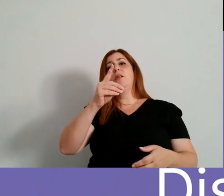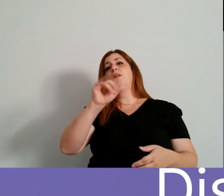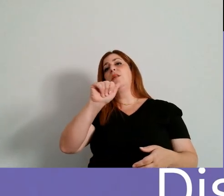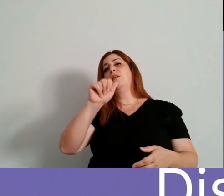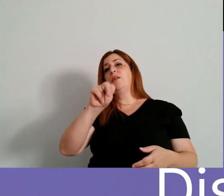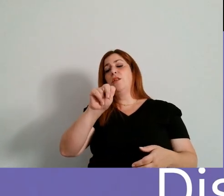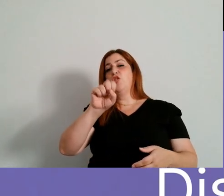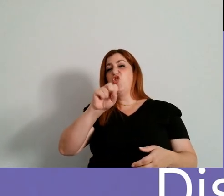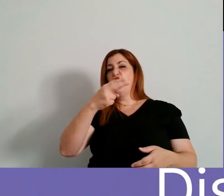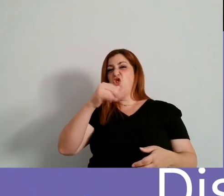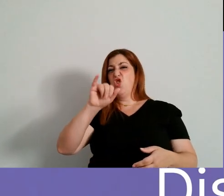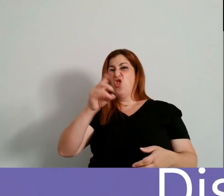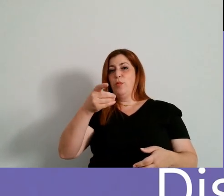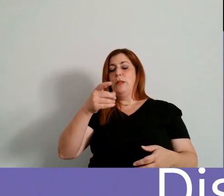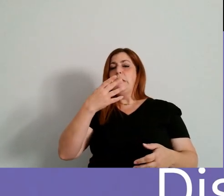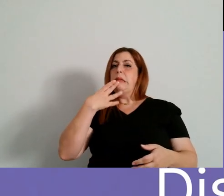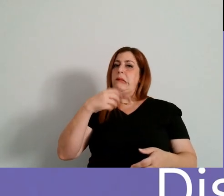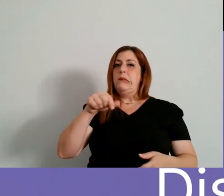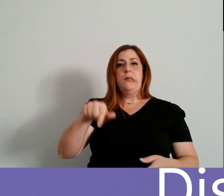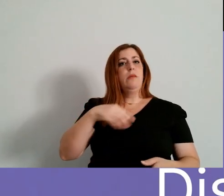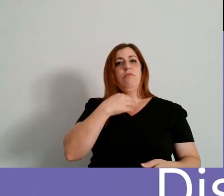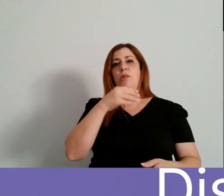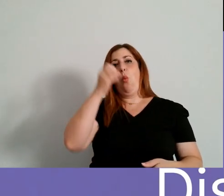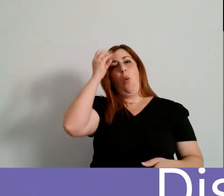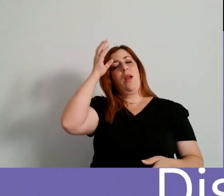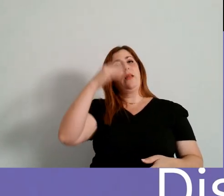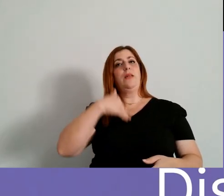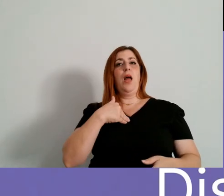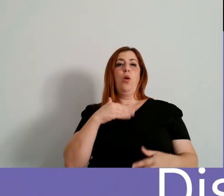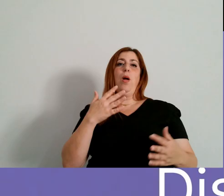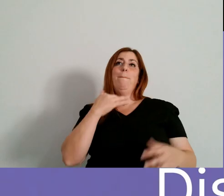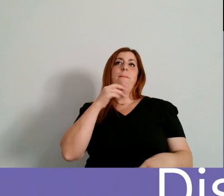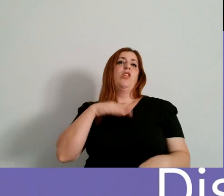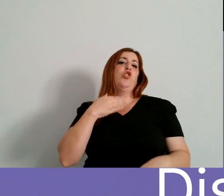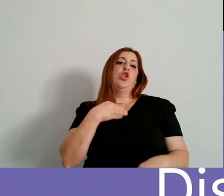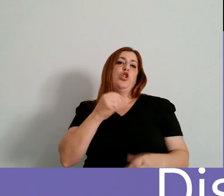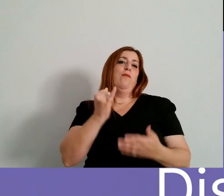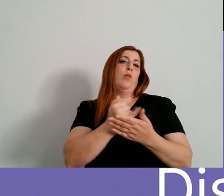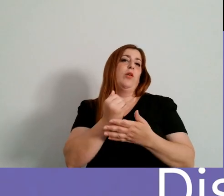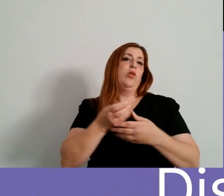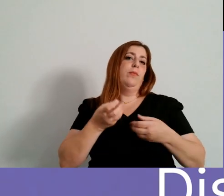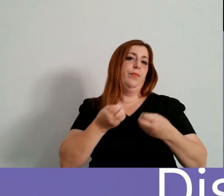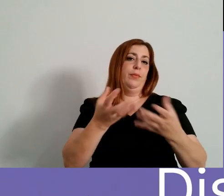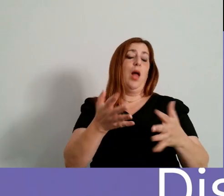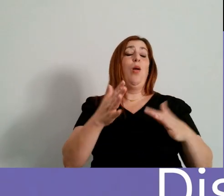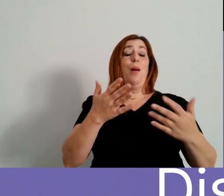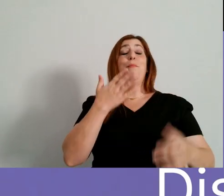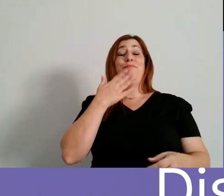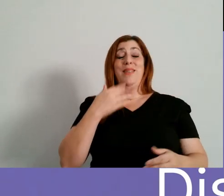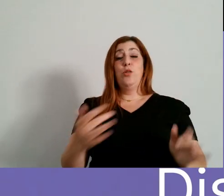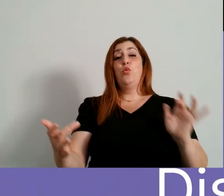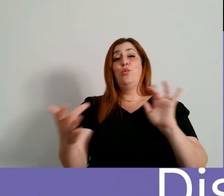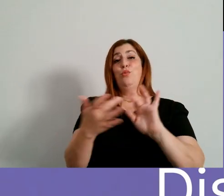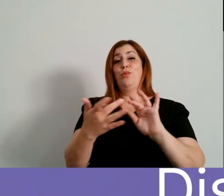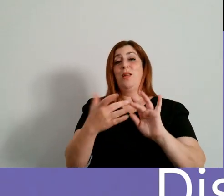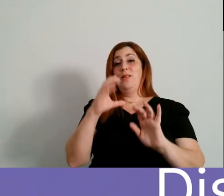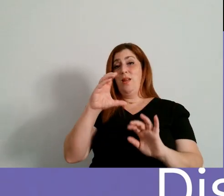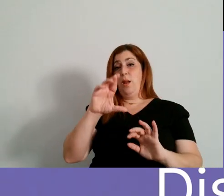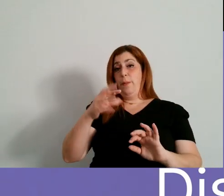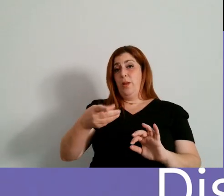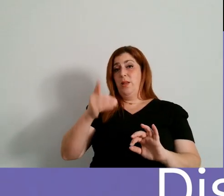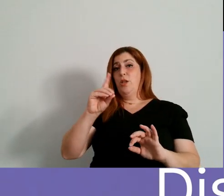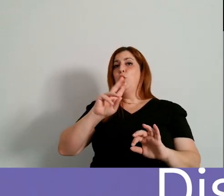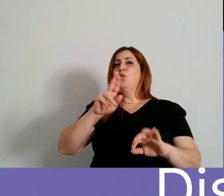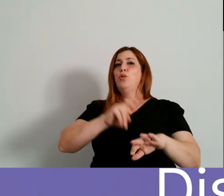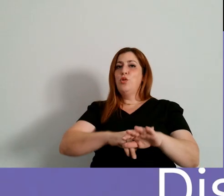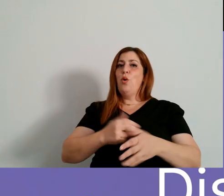comfortable sharing something that might be incorrect. Again, maybe reaching out to CRPD would be able to guide you